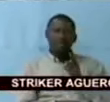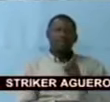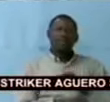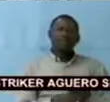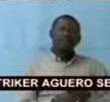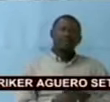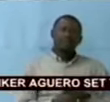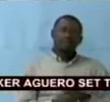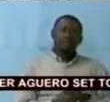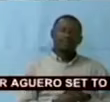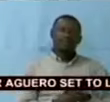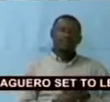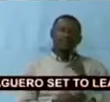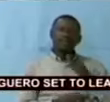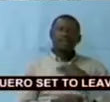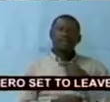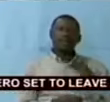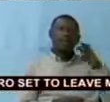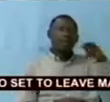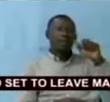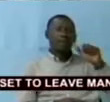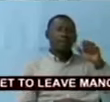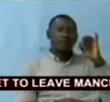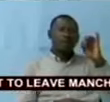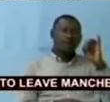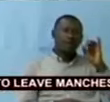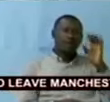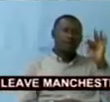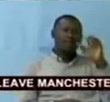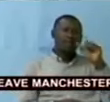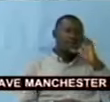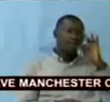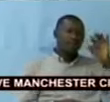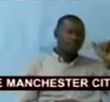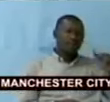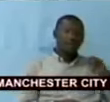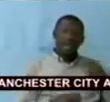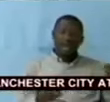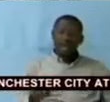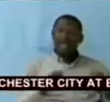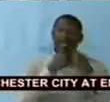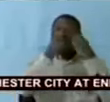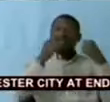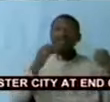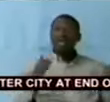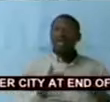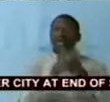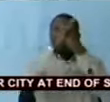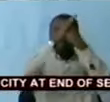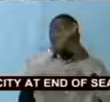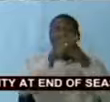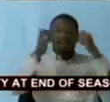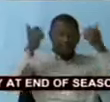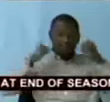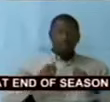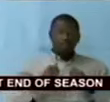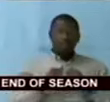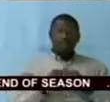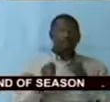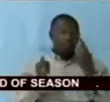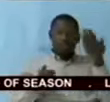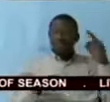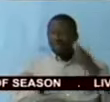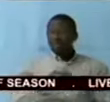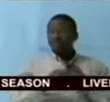that his accident was not a coincidence but designed. Ala accident